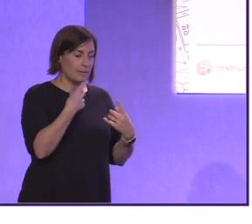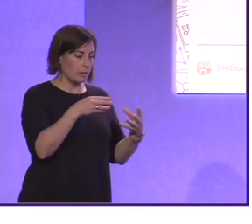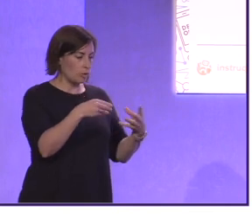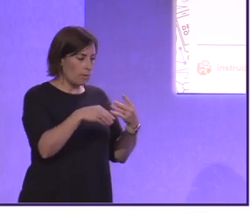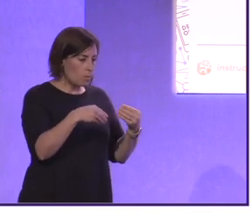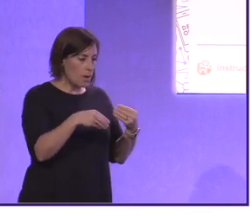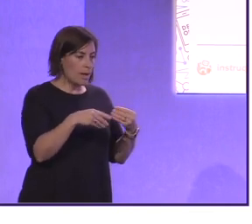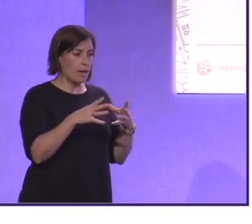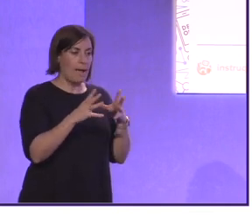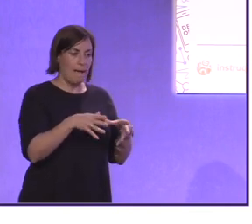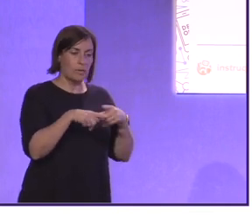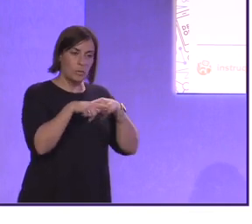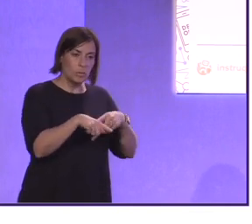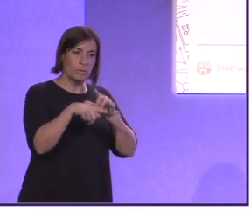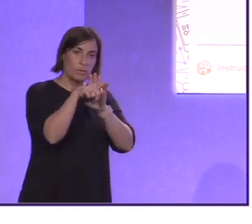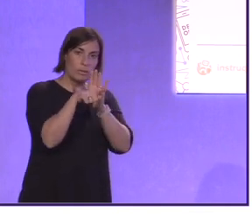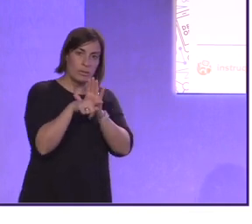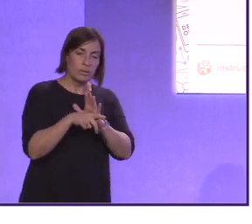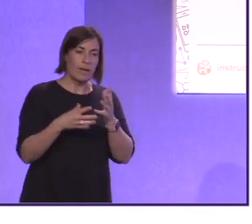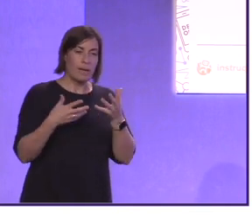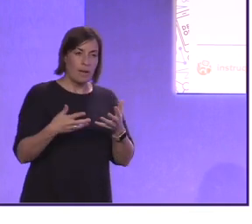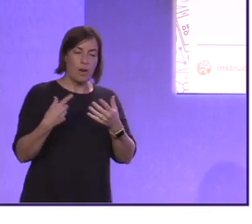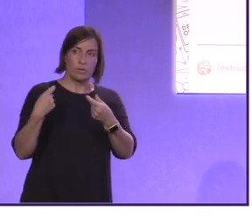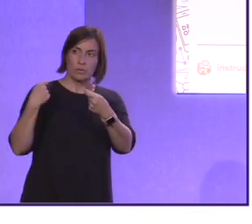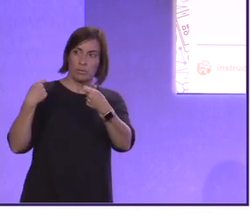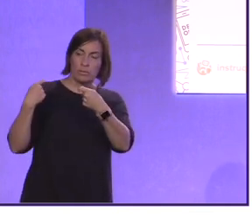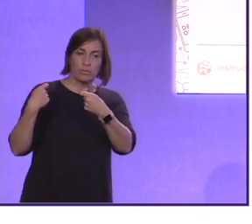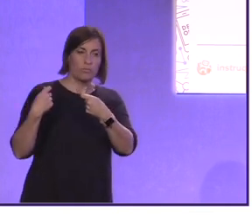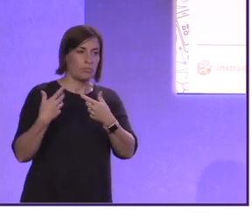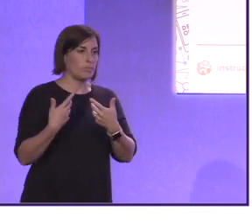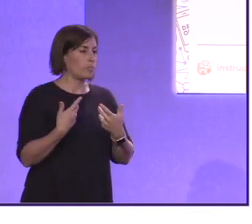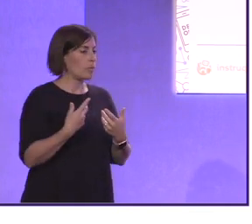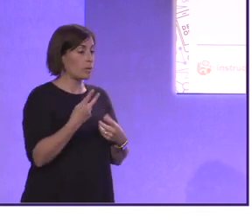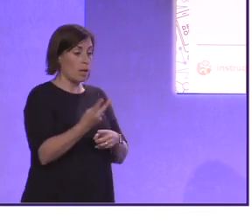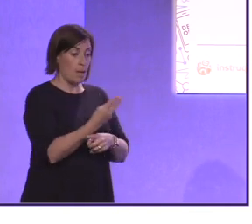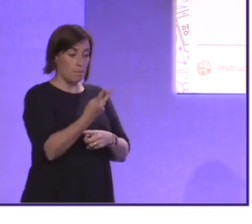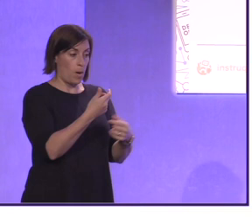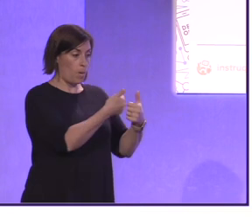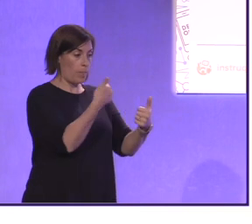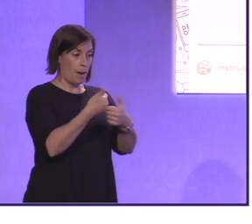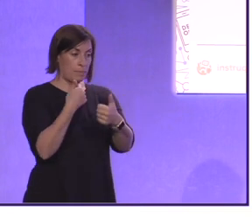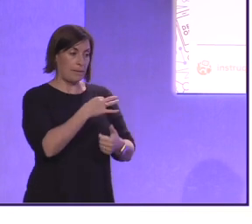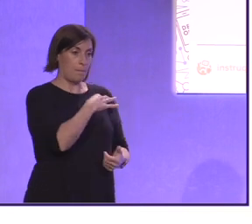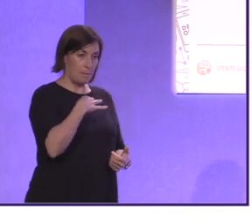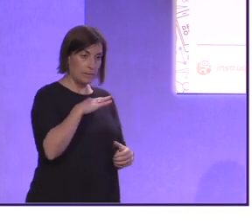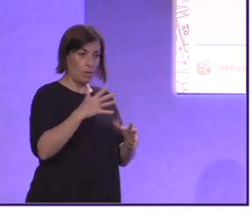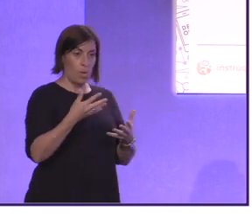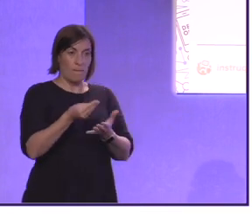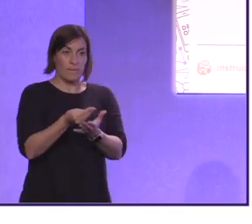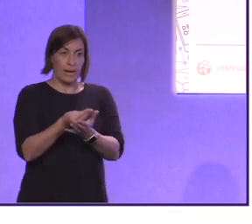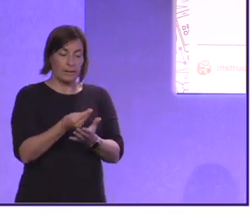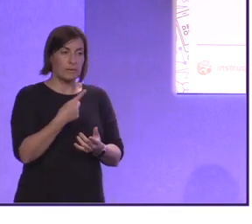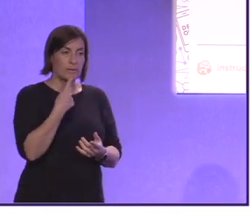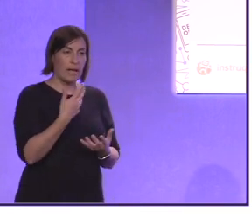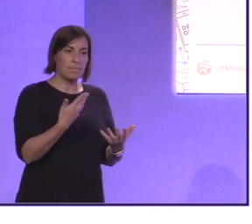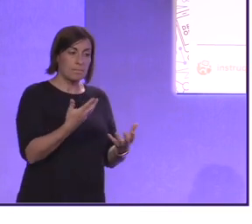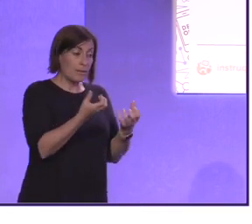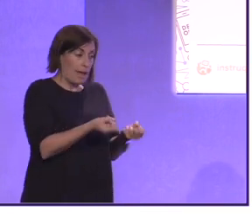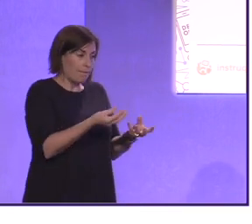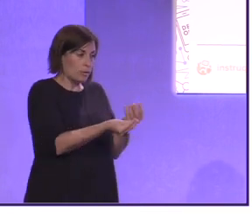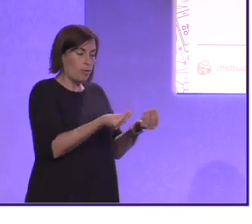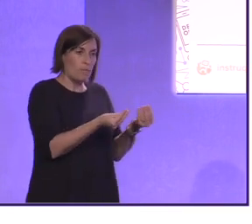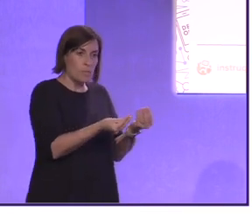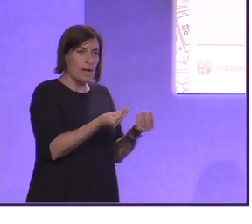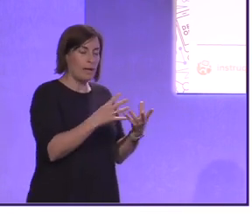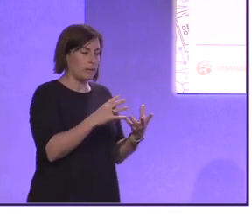and treat in a certain way. Both companies gave us briefs to say, well, we have software already, we're building, we're